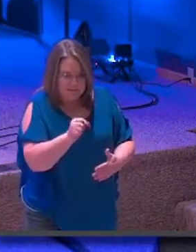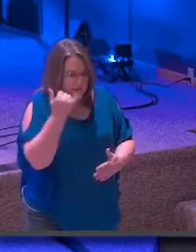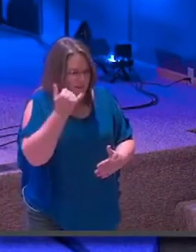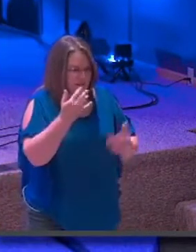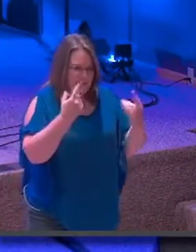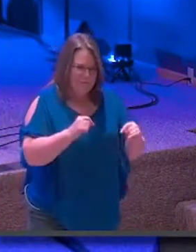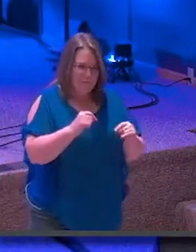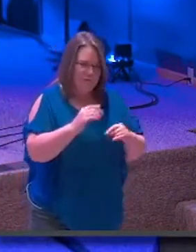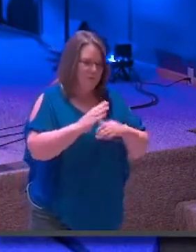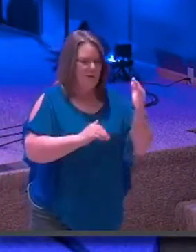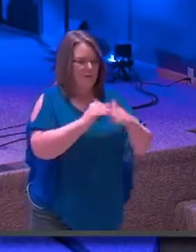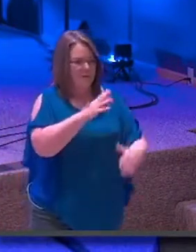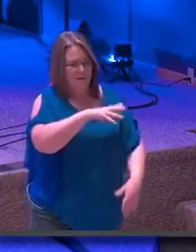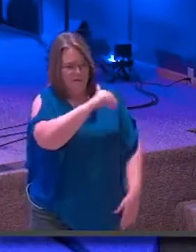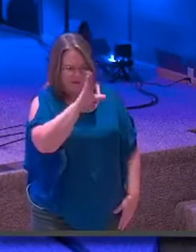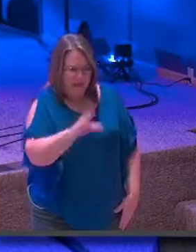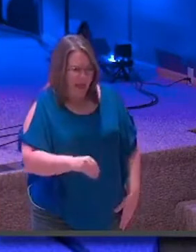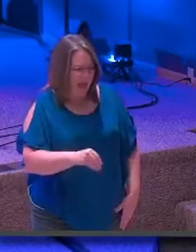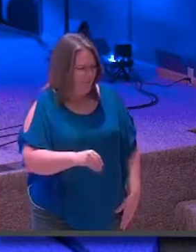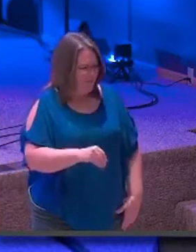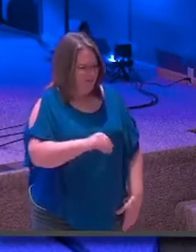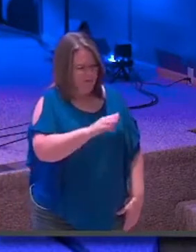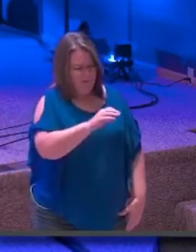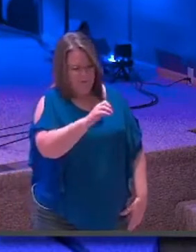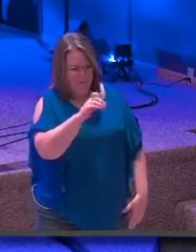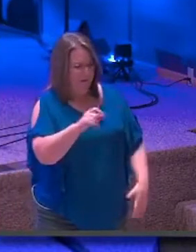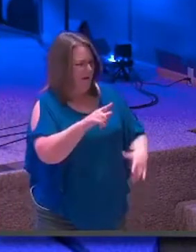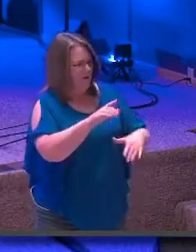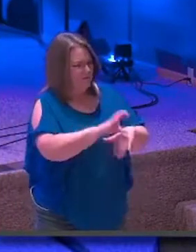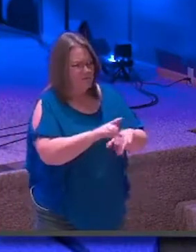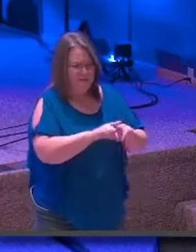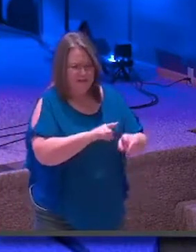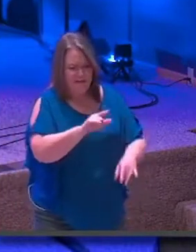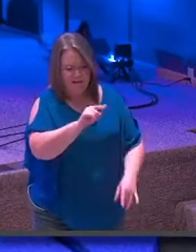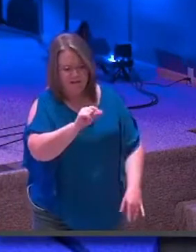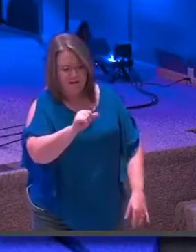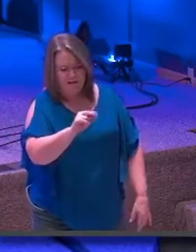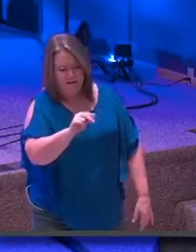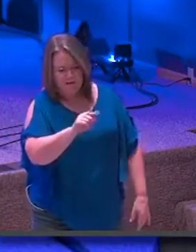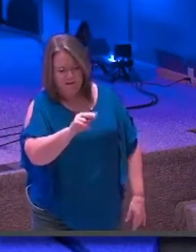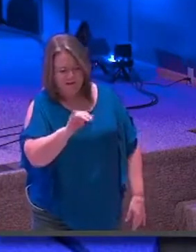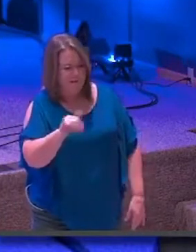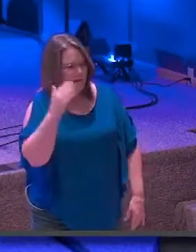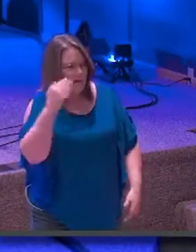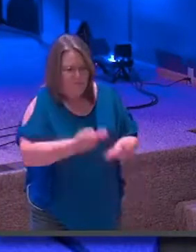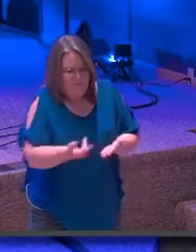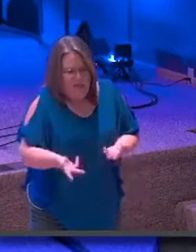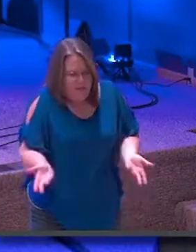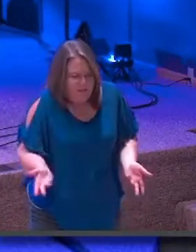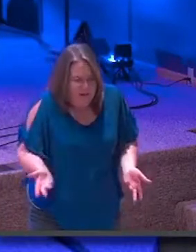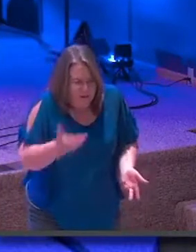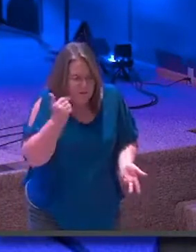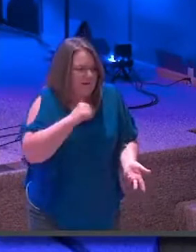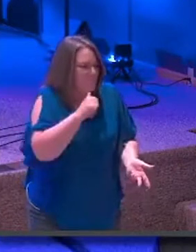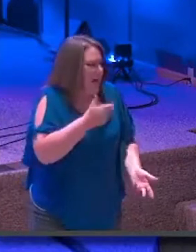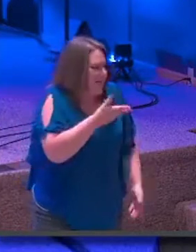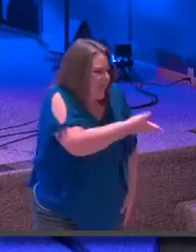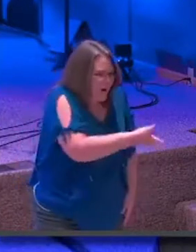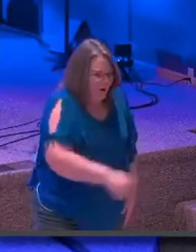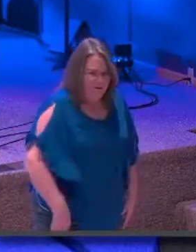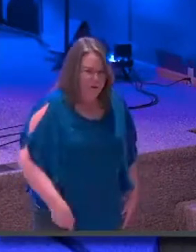an African apostolic model of church like in Tanzania, it would fail because we're not there. We're